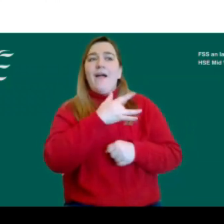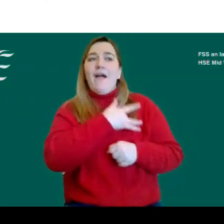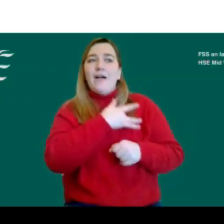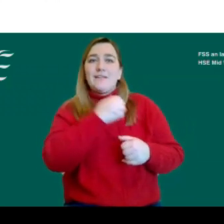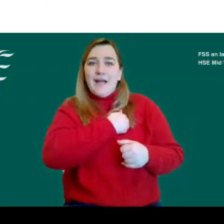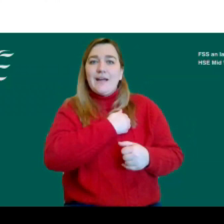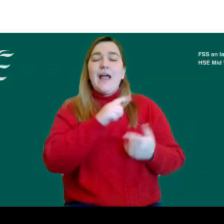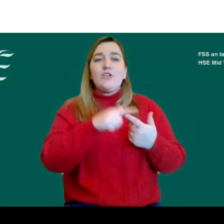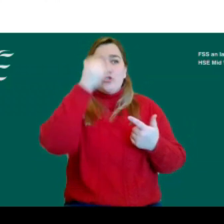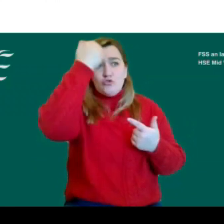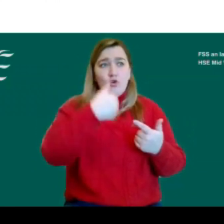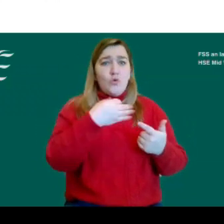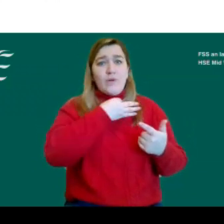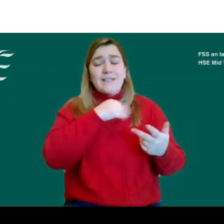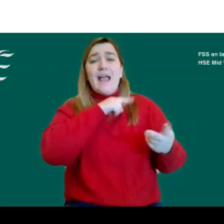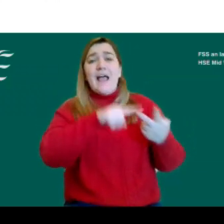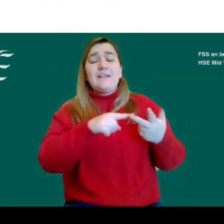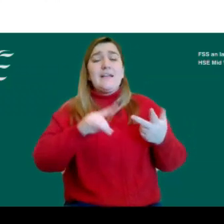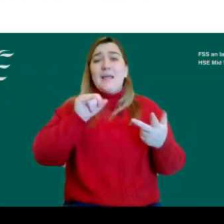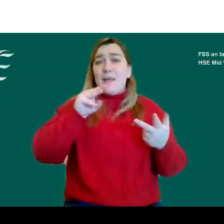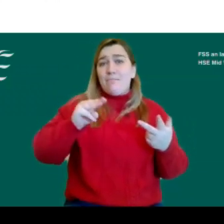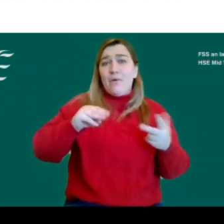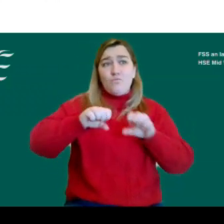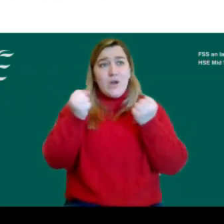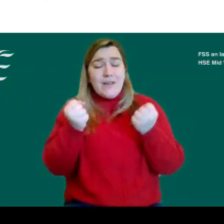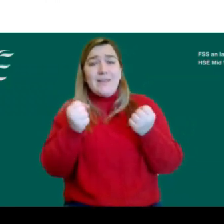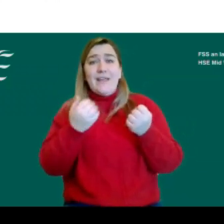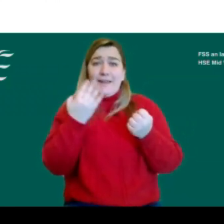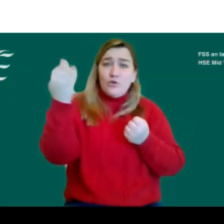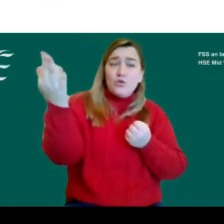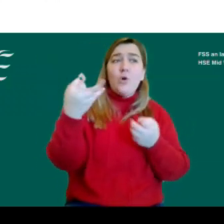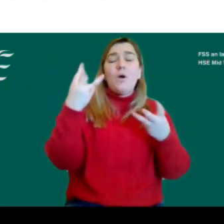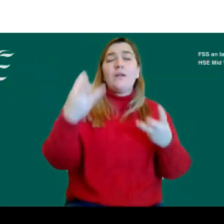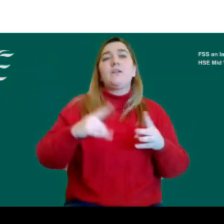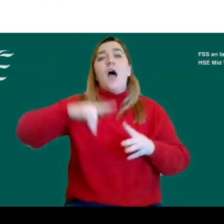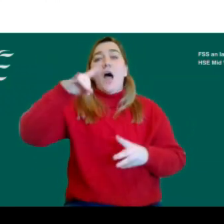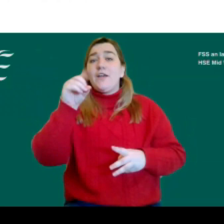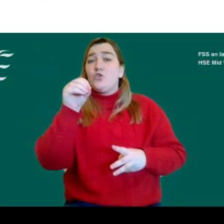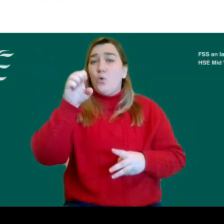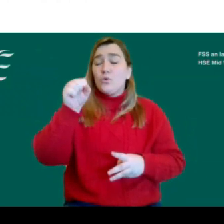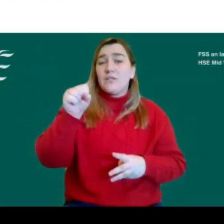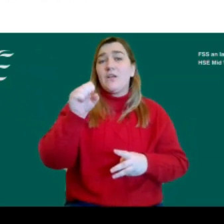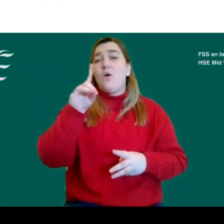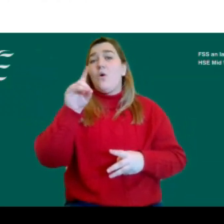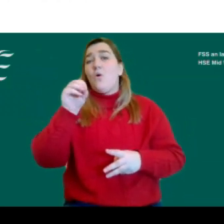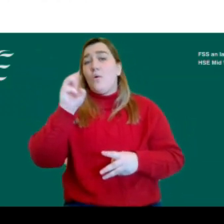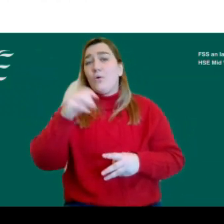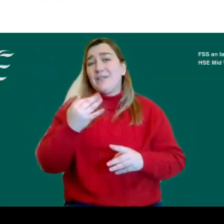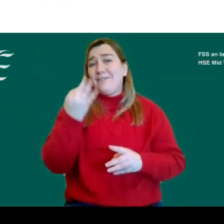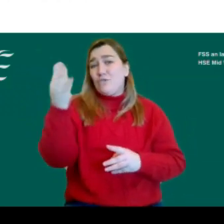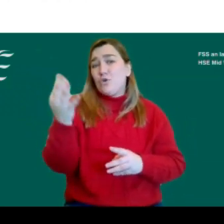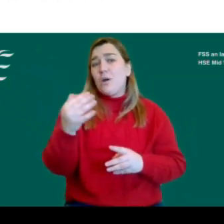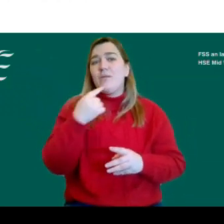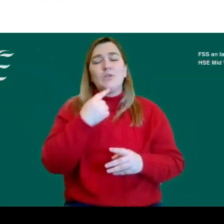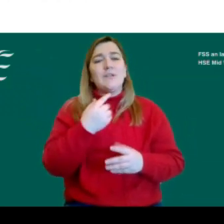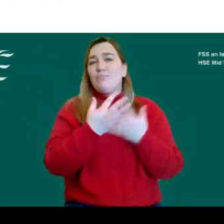dose hormones as soon as possible. But bloods other than that can be largely meaningless. And you can be very perimenopausal, have beautiful looking bloods at 12 o'clock,